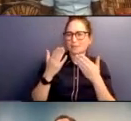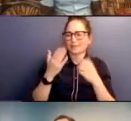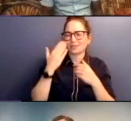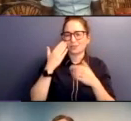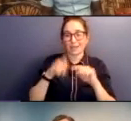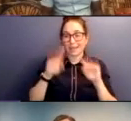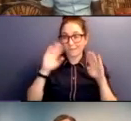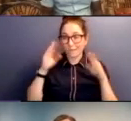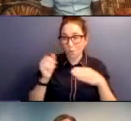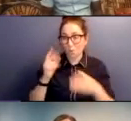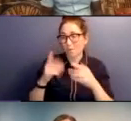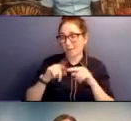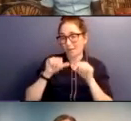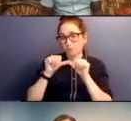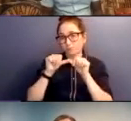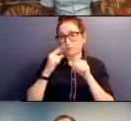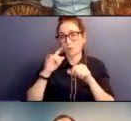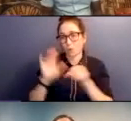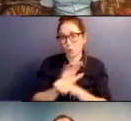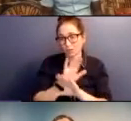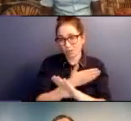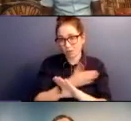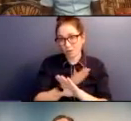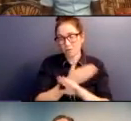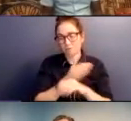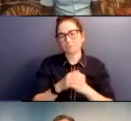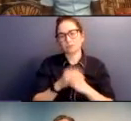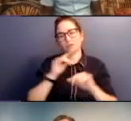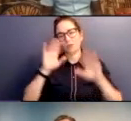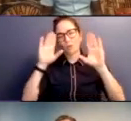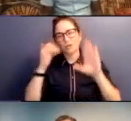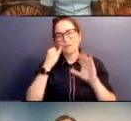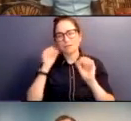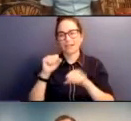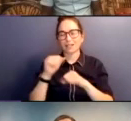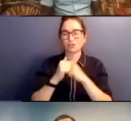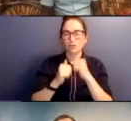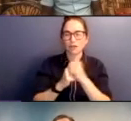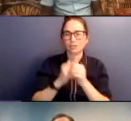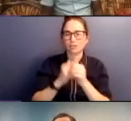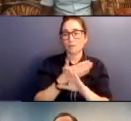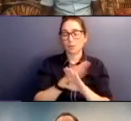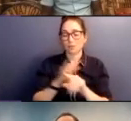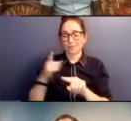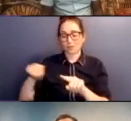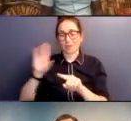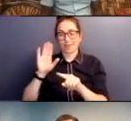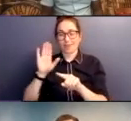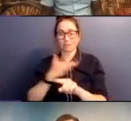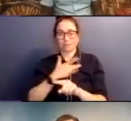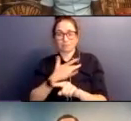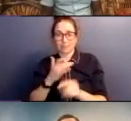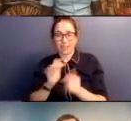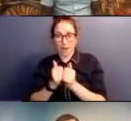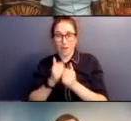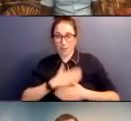or stamina abilities. And it's wonderful if you can structure the music so that the student's natural way of playing